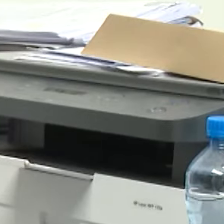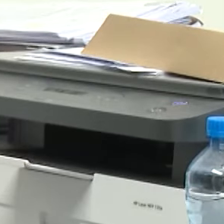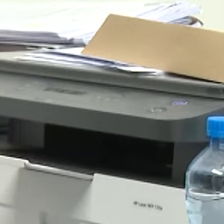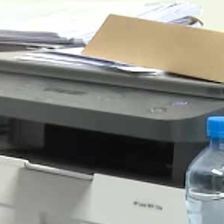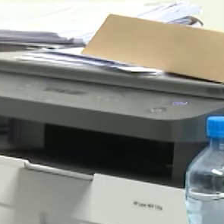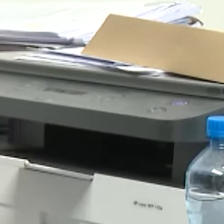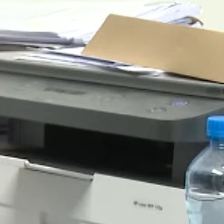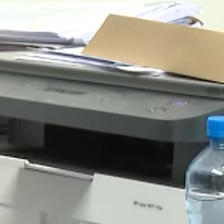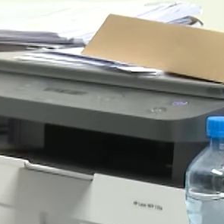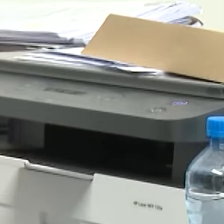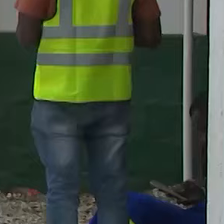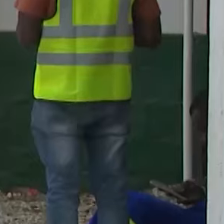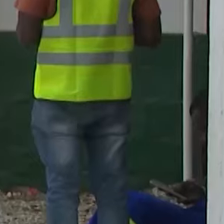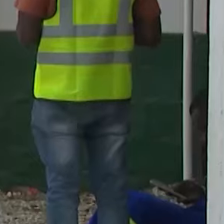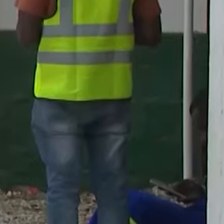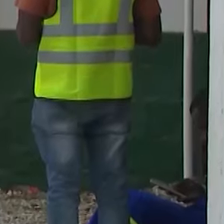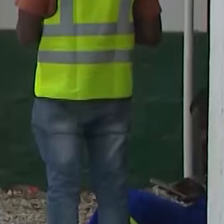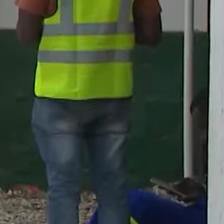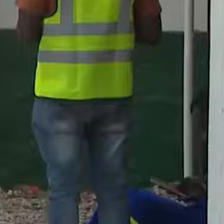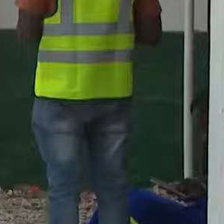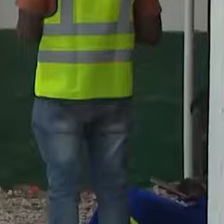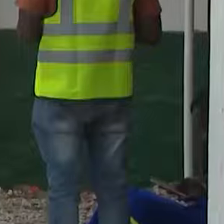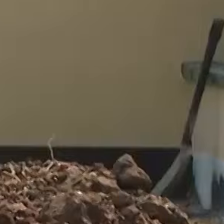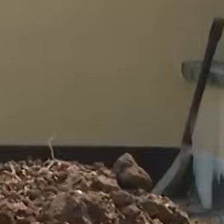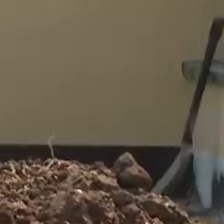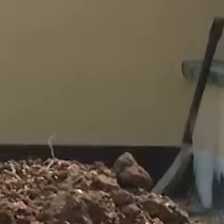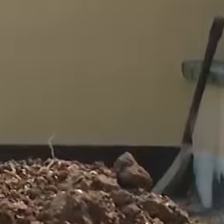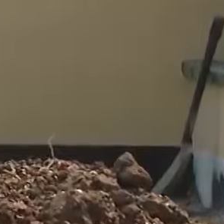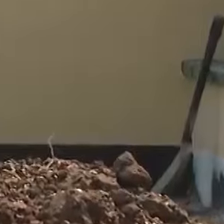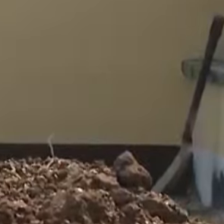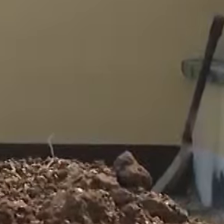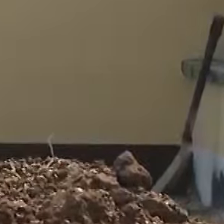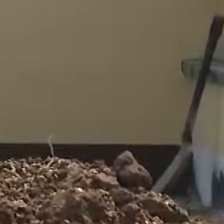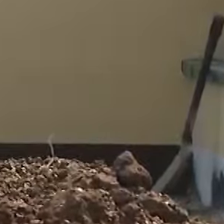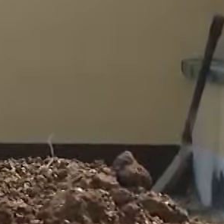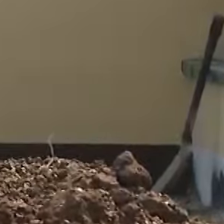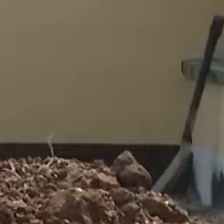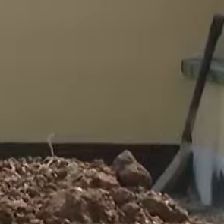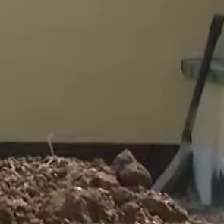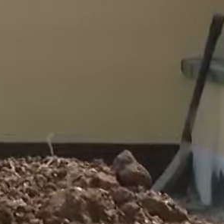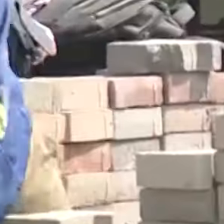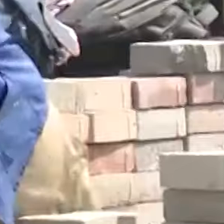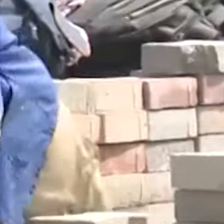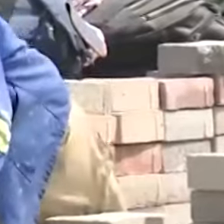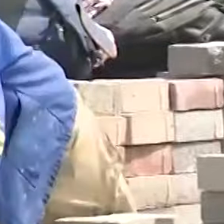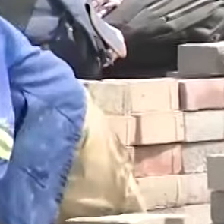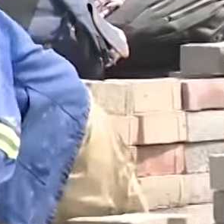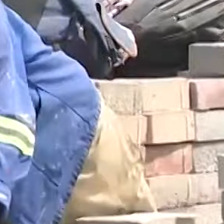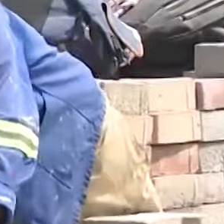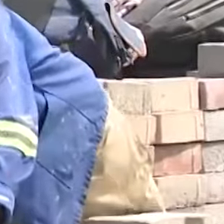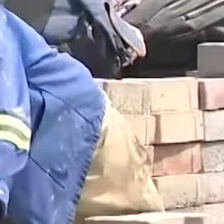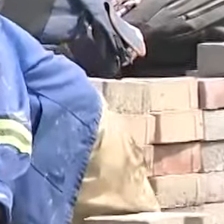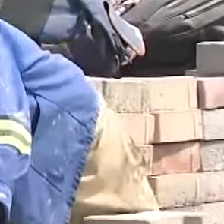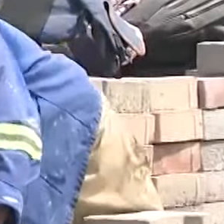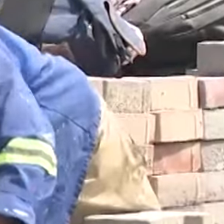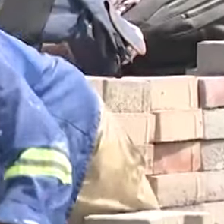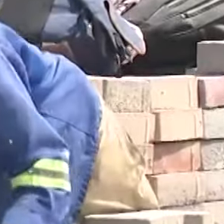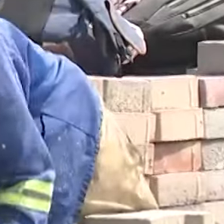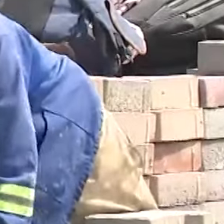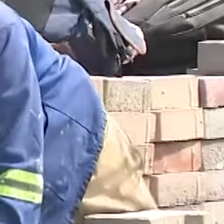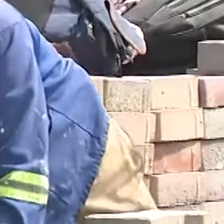is a must attend show. Meanwhile, preparations for this year's Agriculture and Commercial Show have reached an advanced stage with some exhibitors making